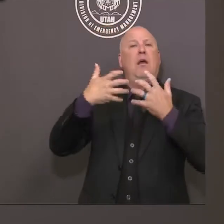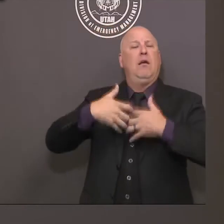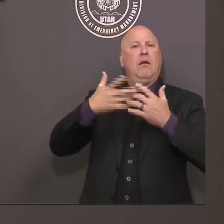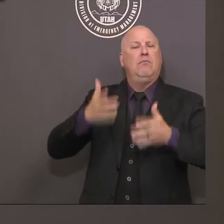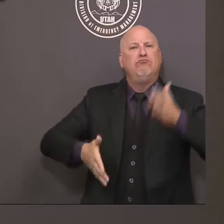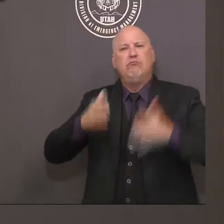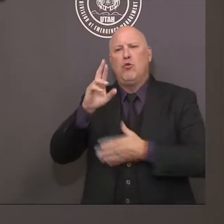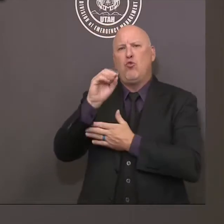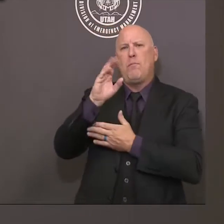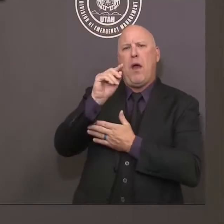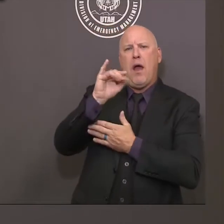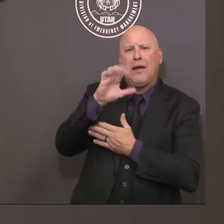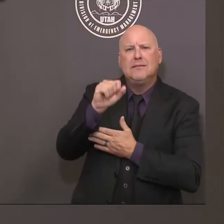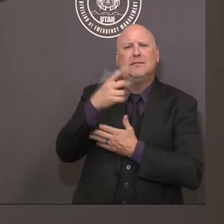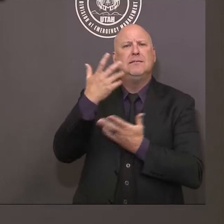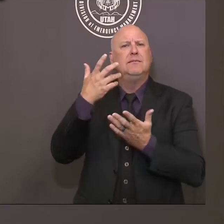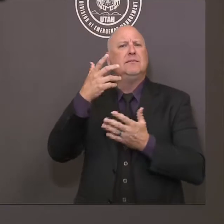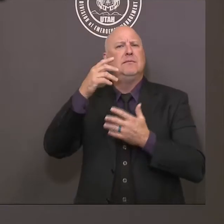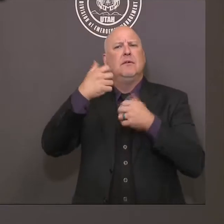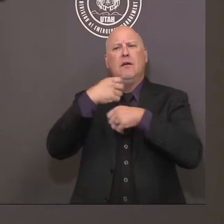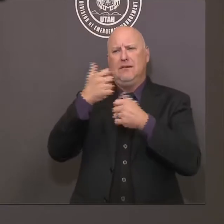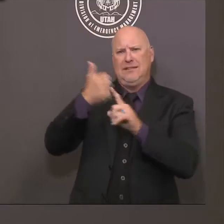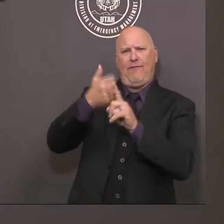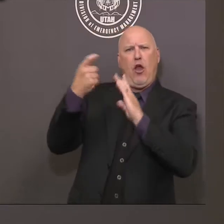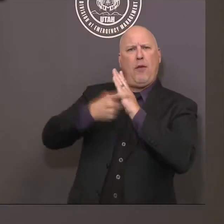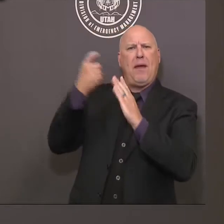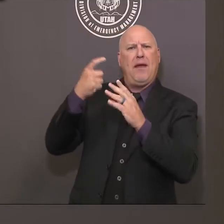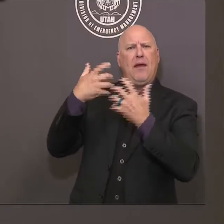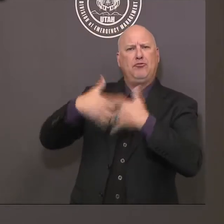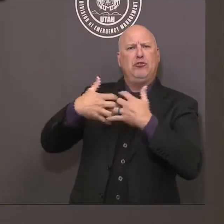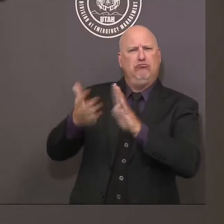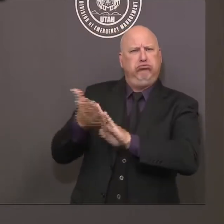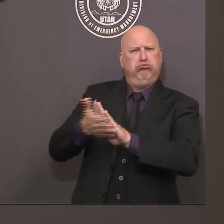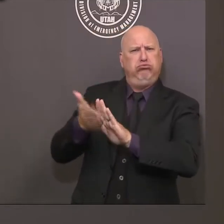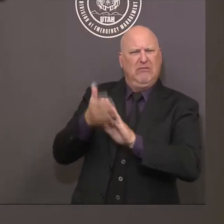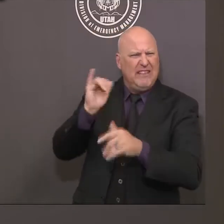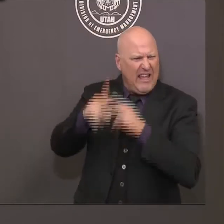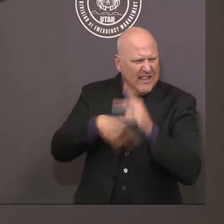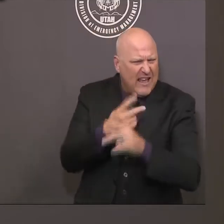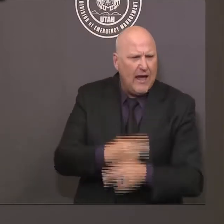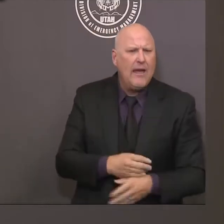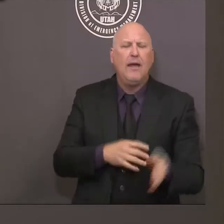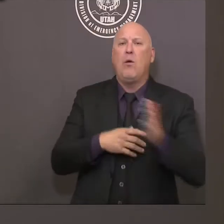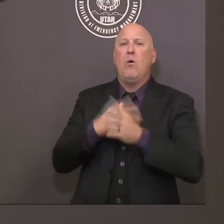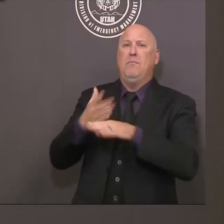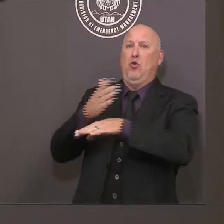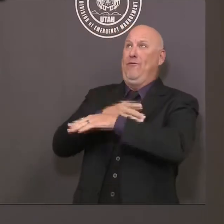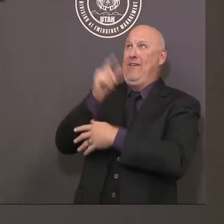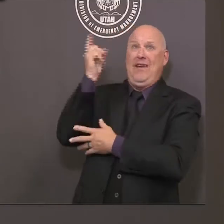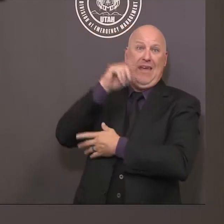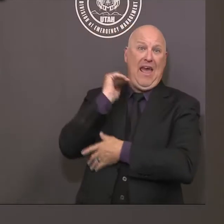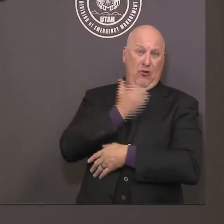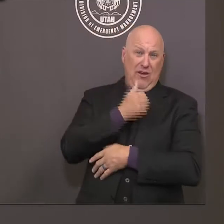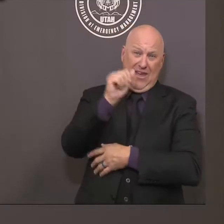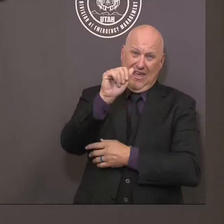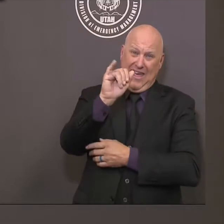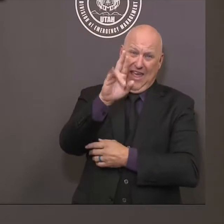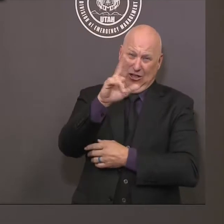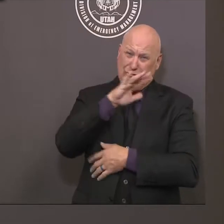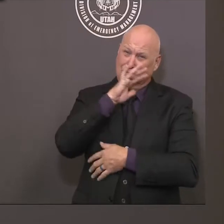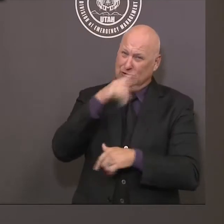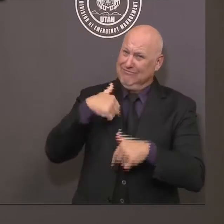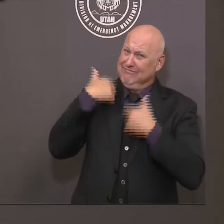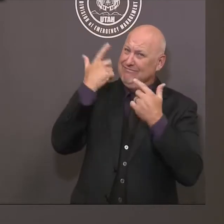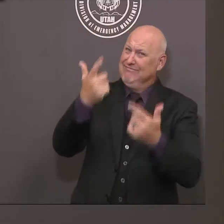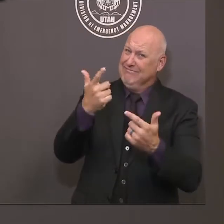quality, food security, and air quality. By prioritizing these investment options that maximize societal benefit, by sharpening